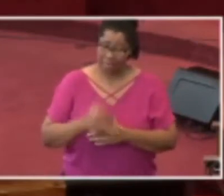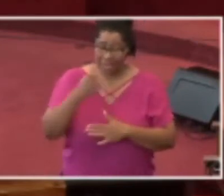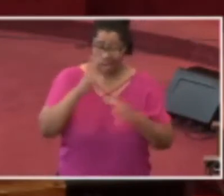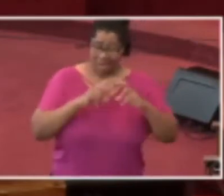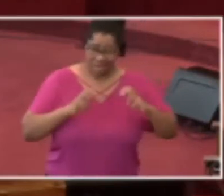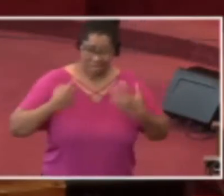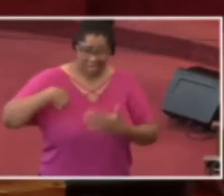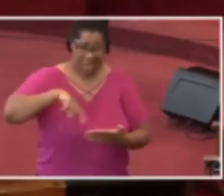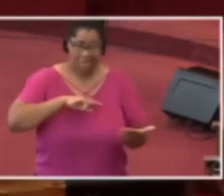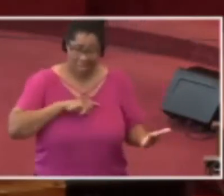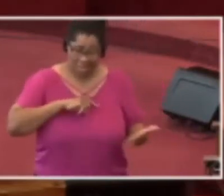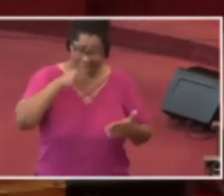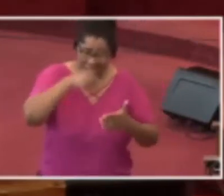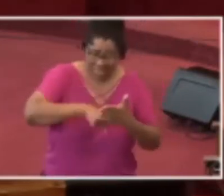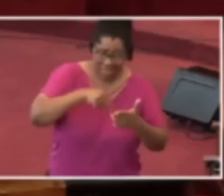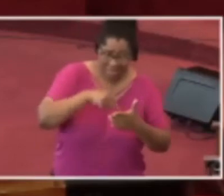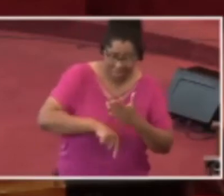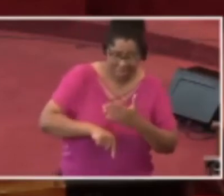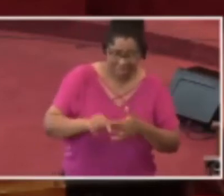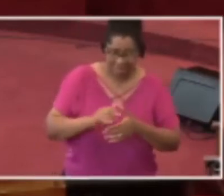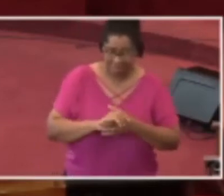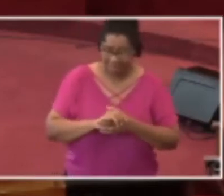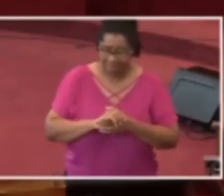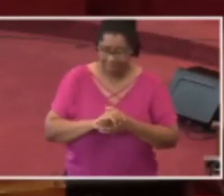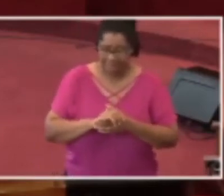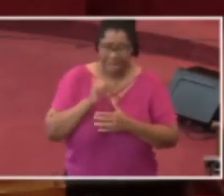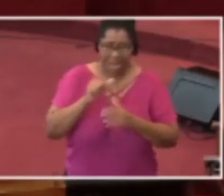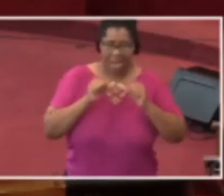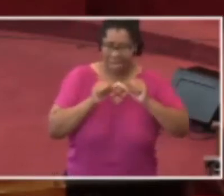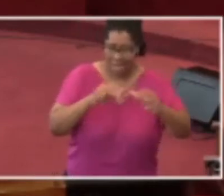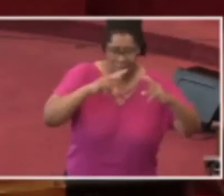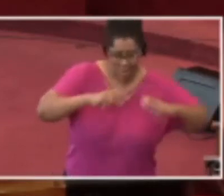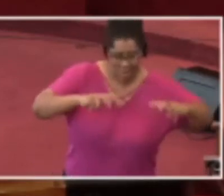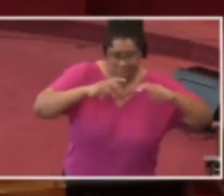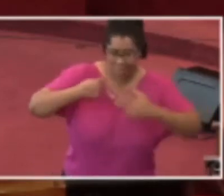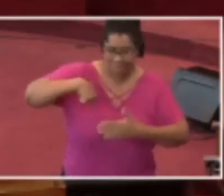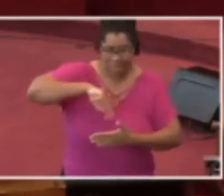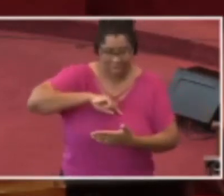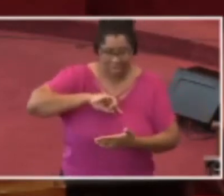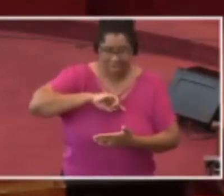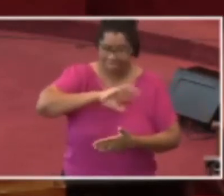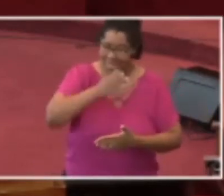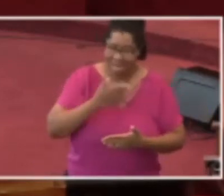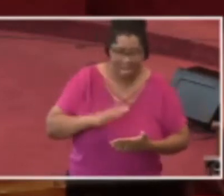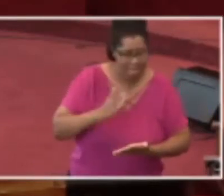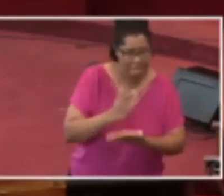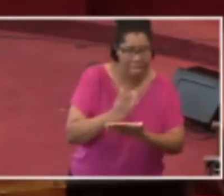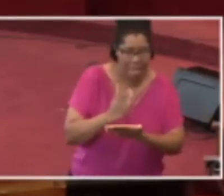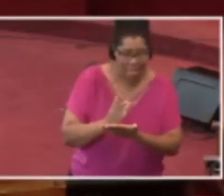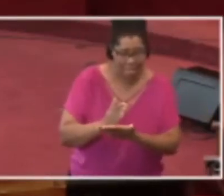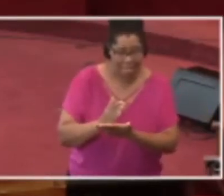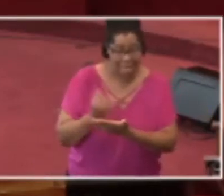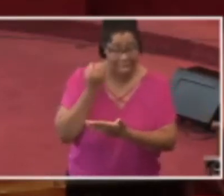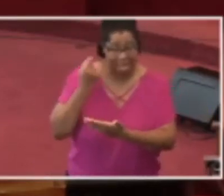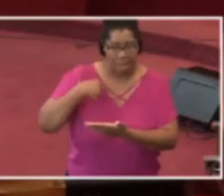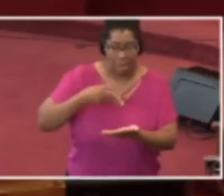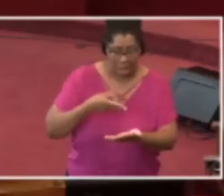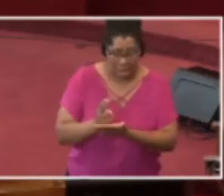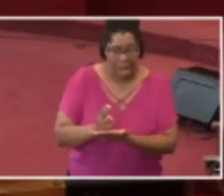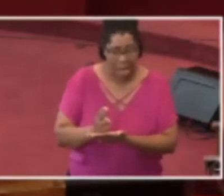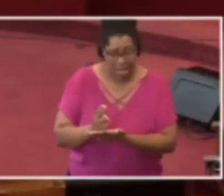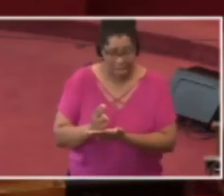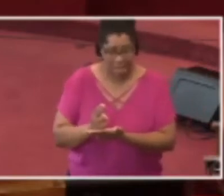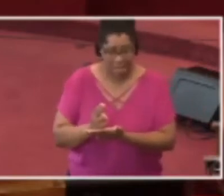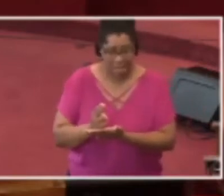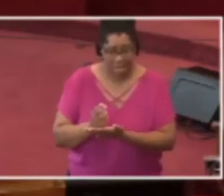out thoroughly like a great detective and won't stop searching us ever. And for those of us who will tell the truth and shame